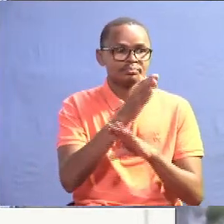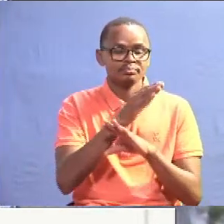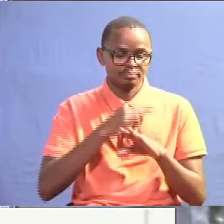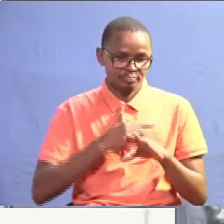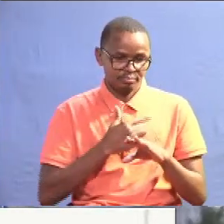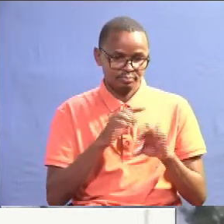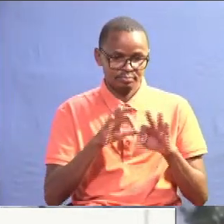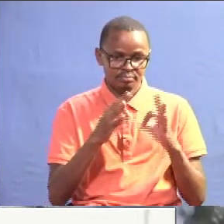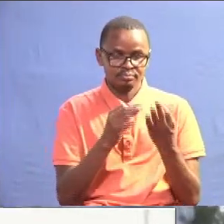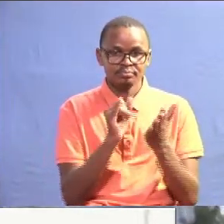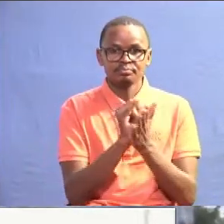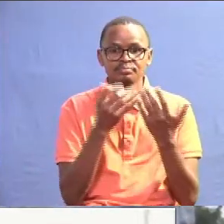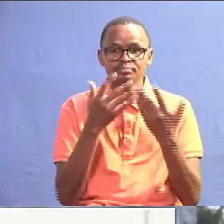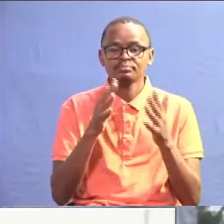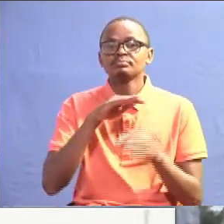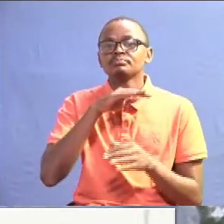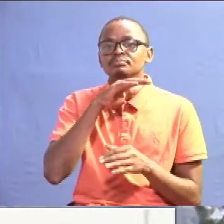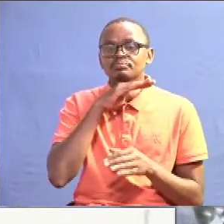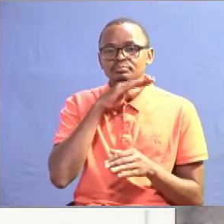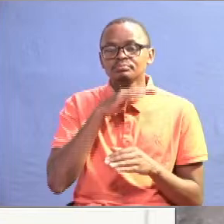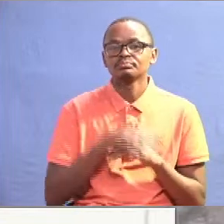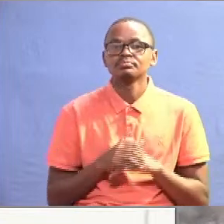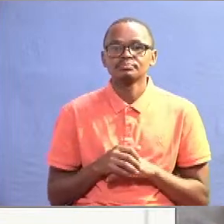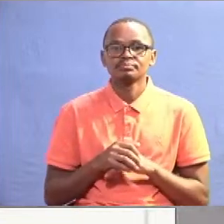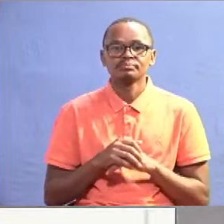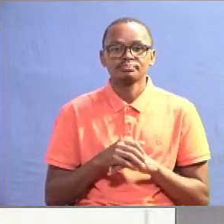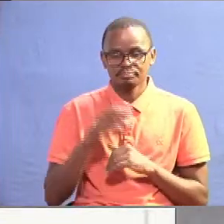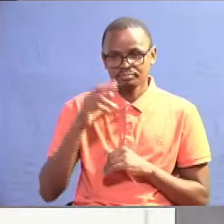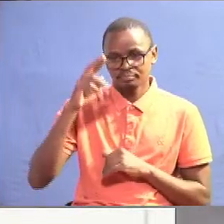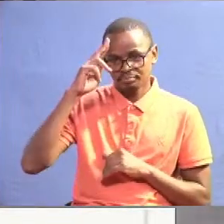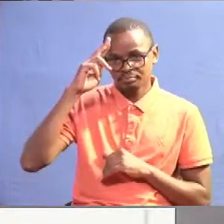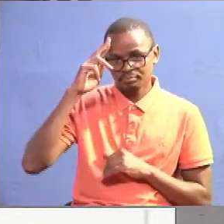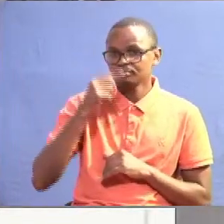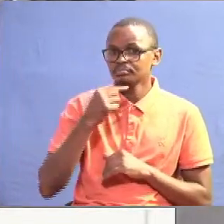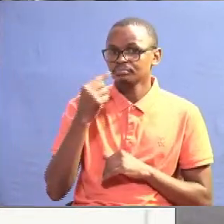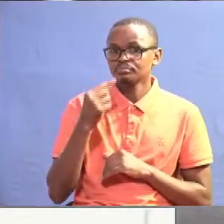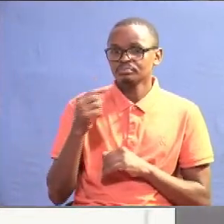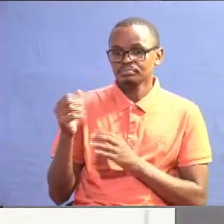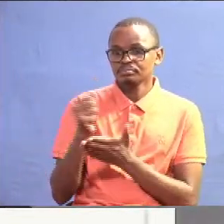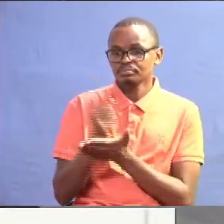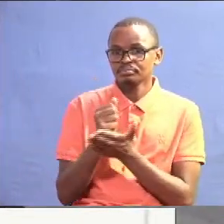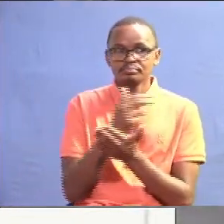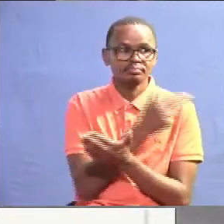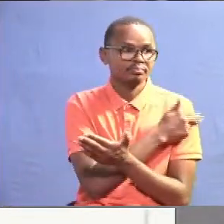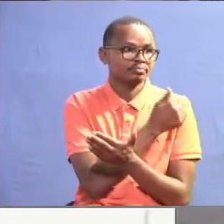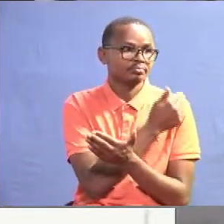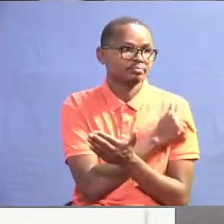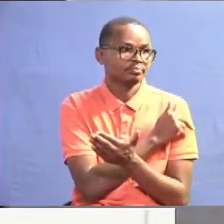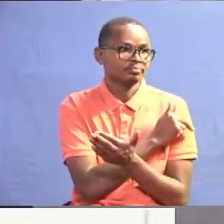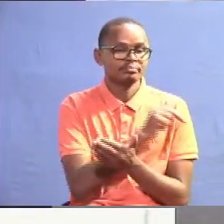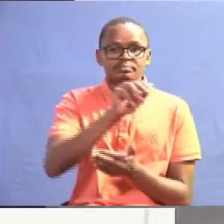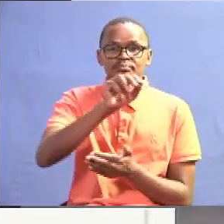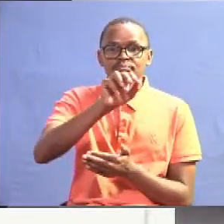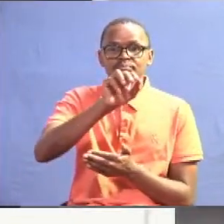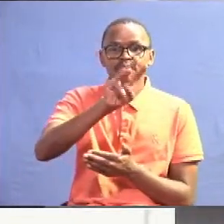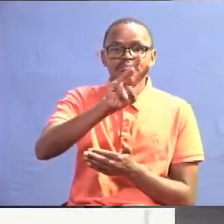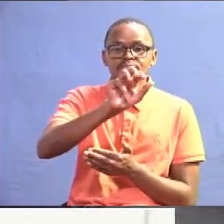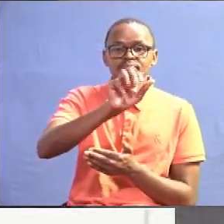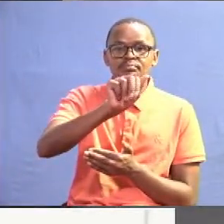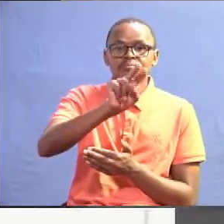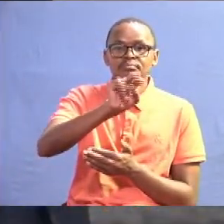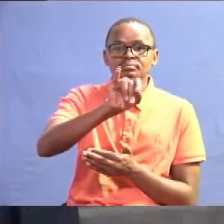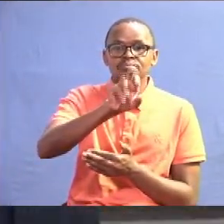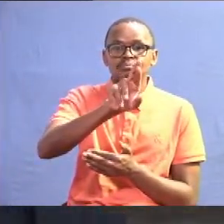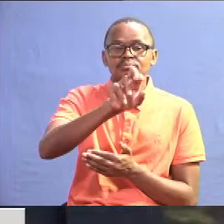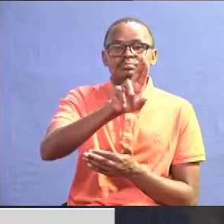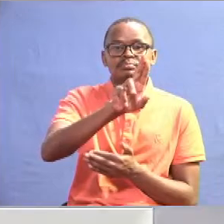the families that lost their loved ones and the police officers who are admitted in hospital, Ms. Anne Wanjiru called on members